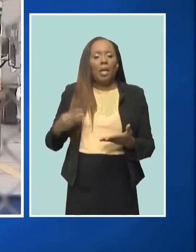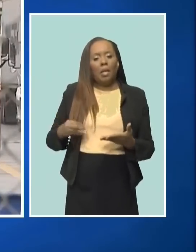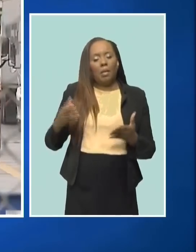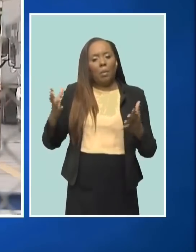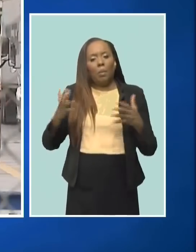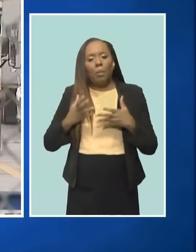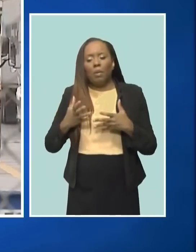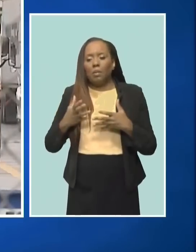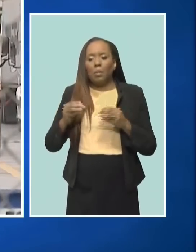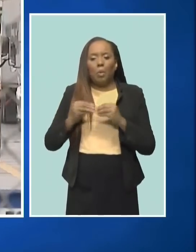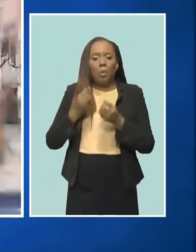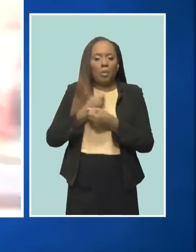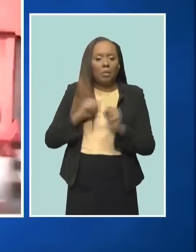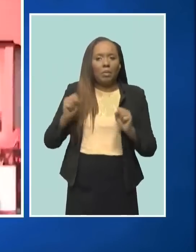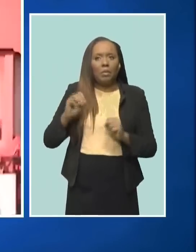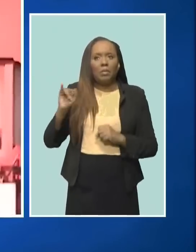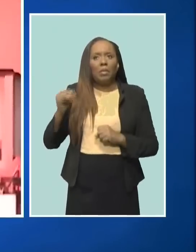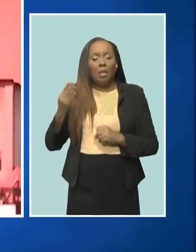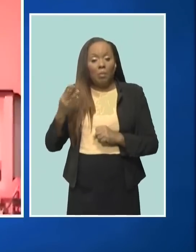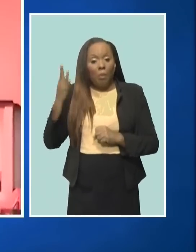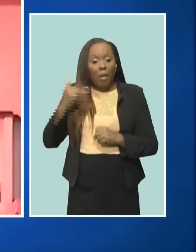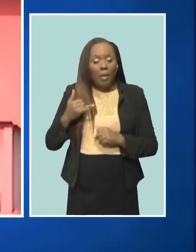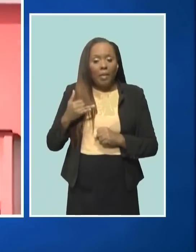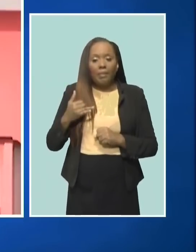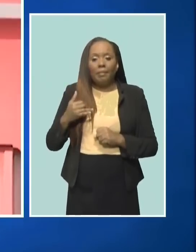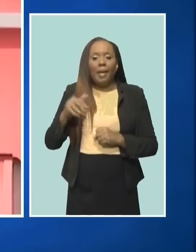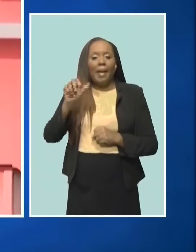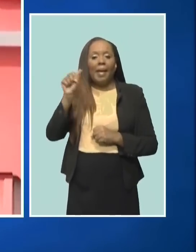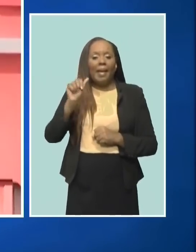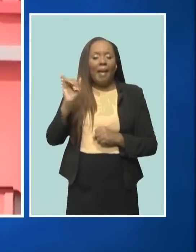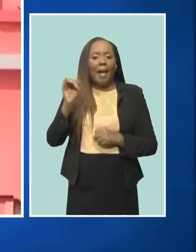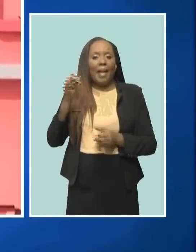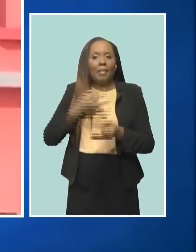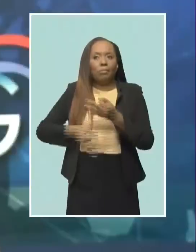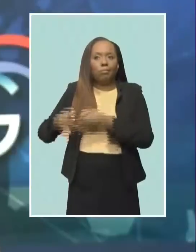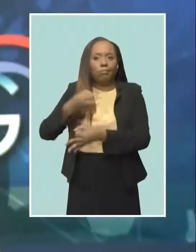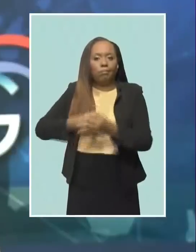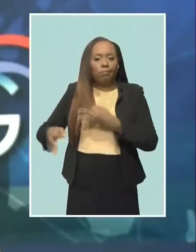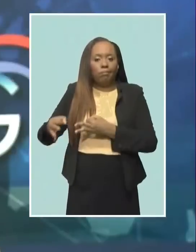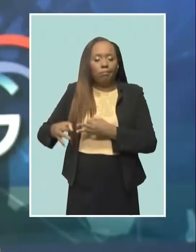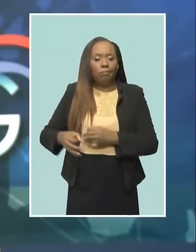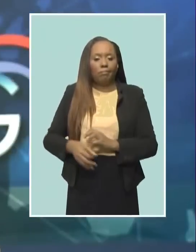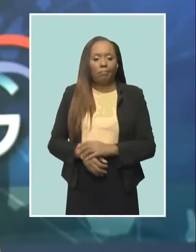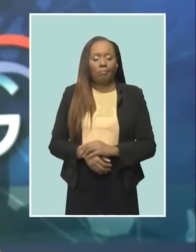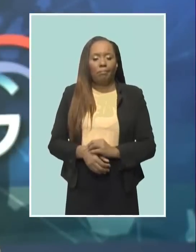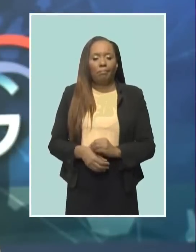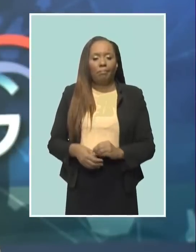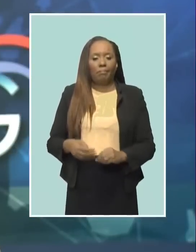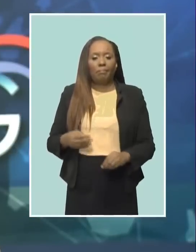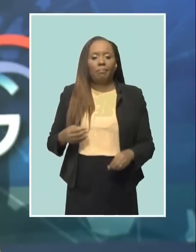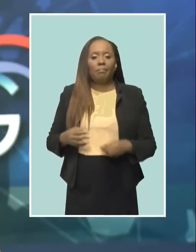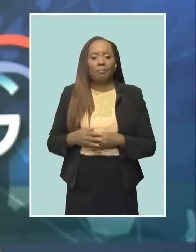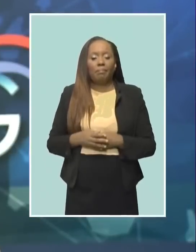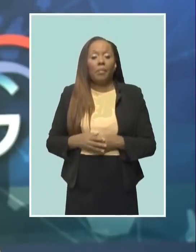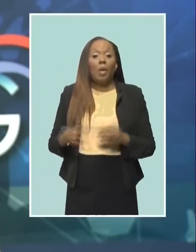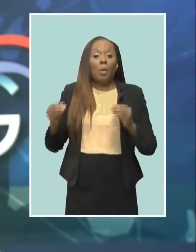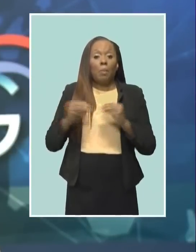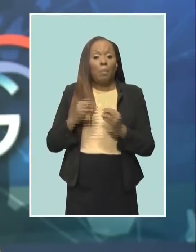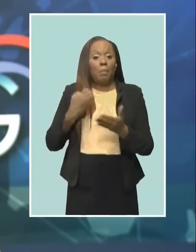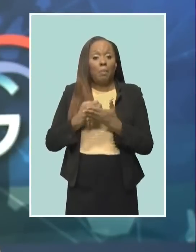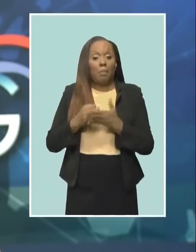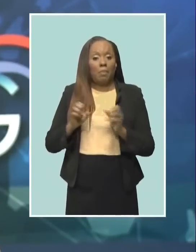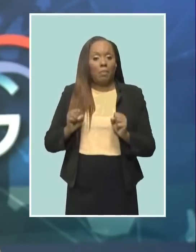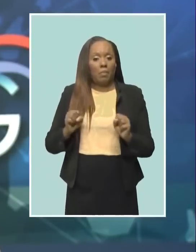artificial intelligence. Trevor Thorpe for the Business Report. Further economic opportunities